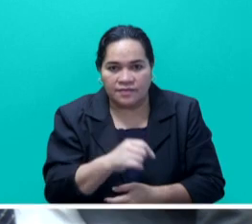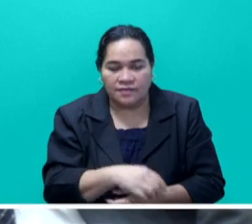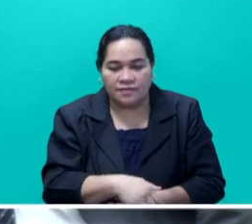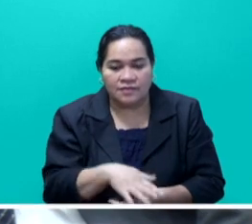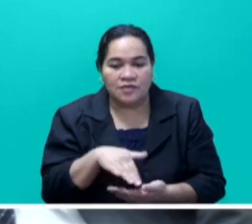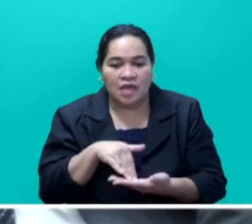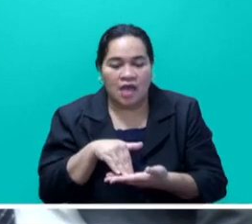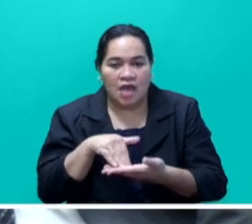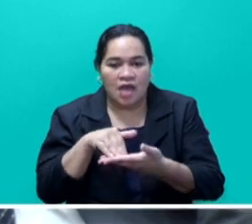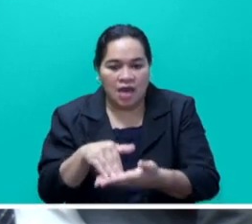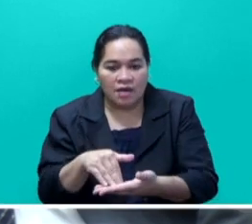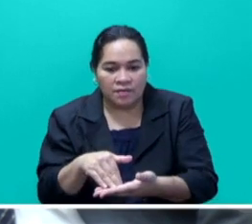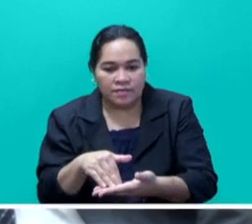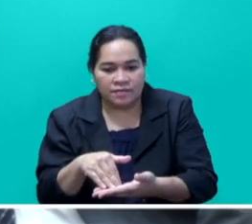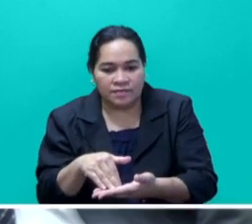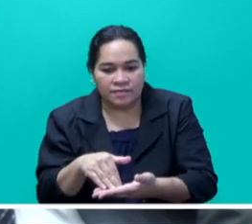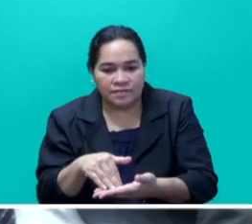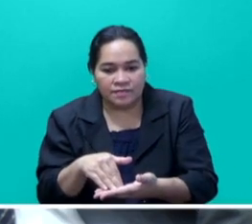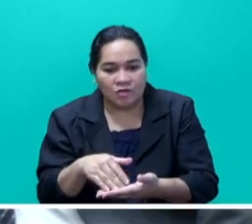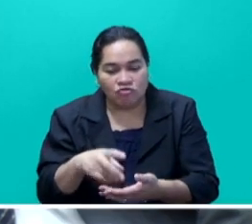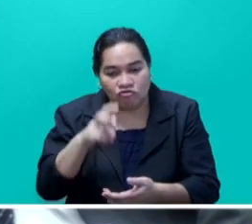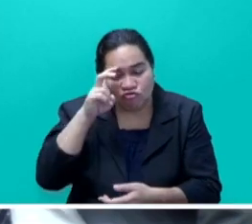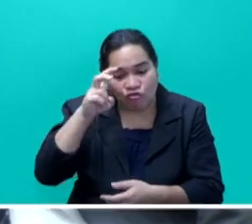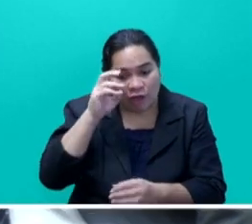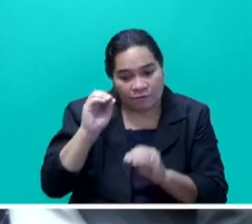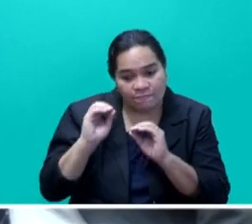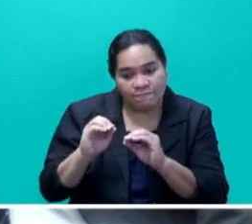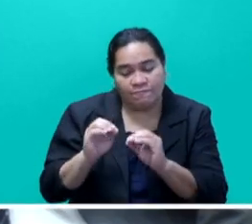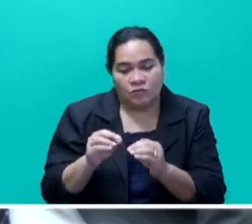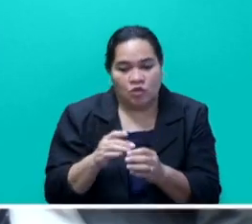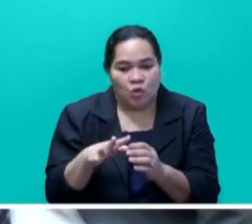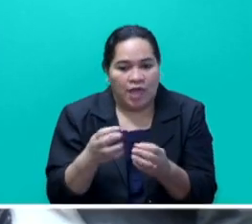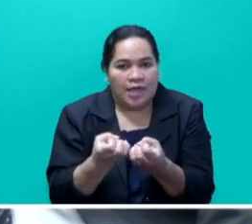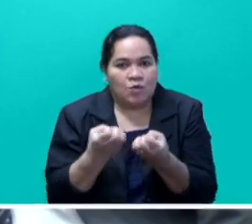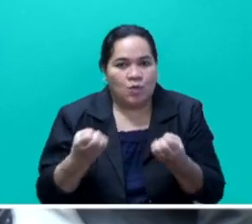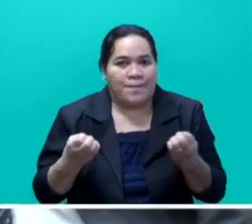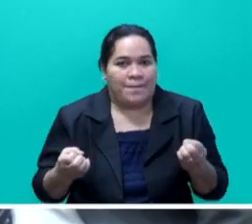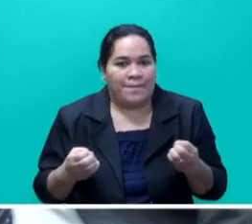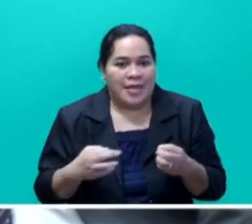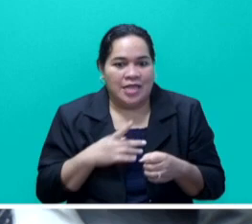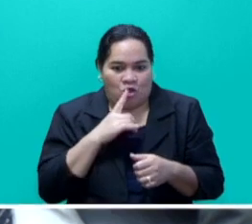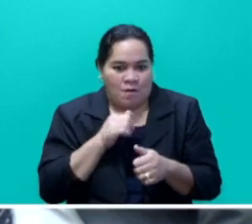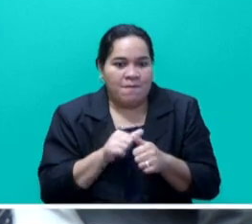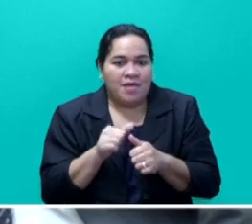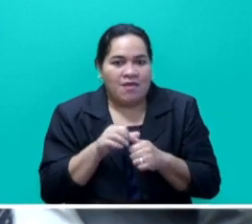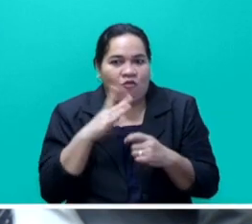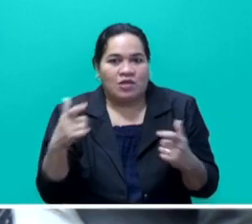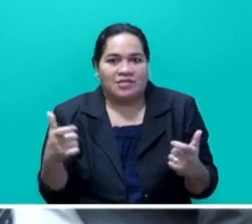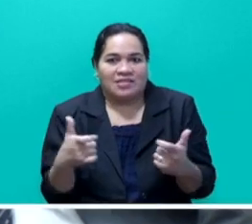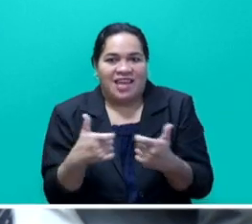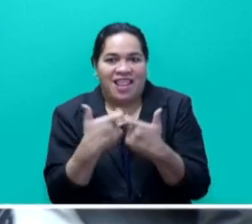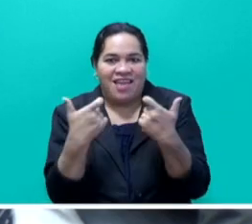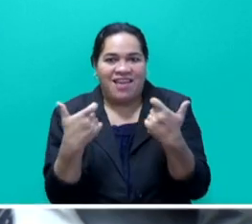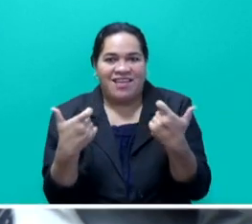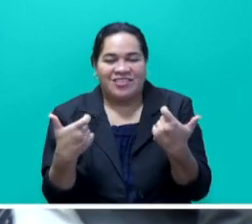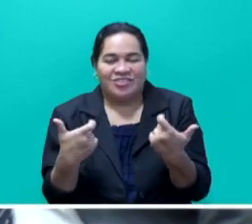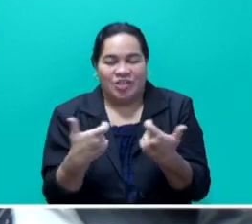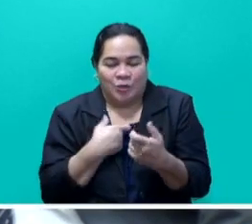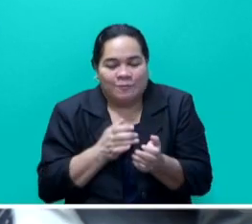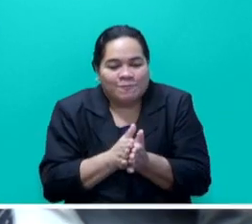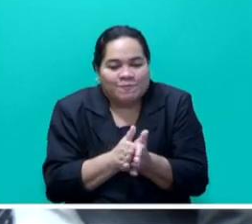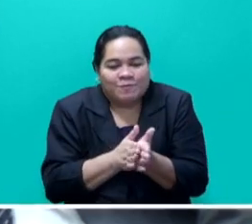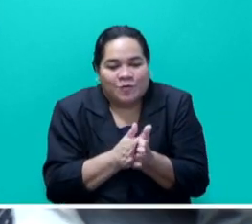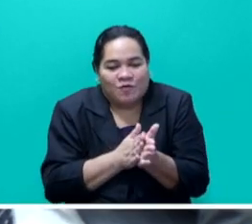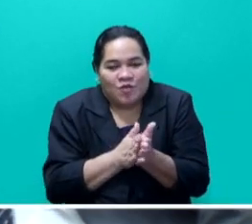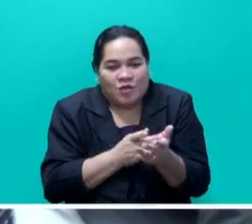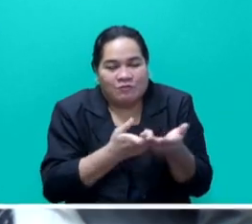help in training and equipping them better for challenges as such. So look forward to that conversation next